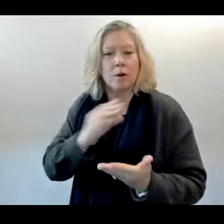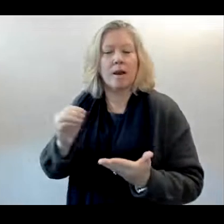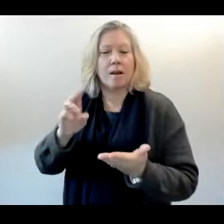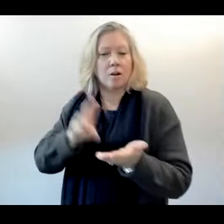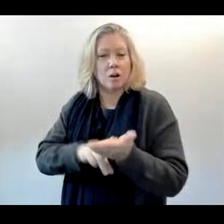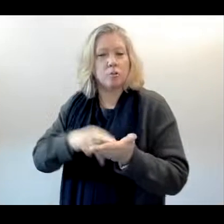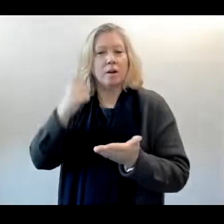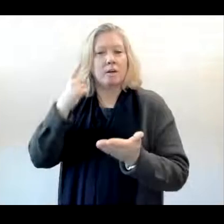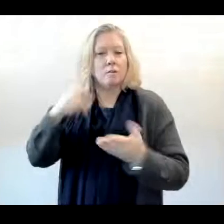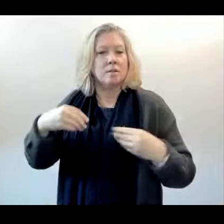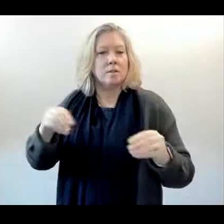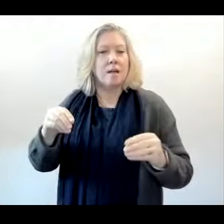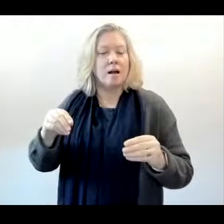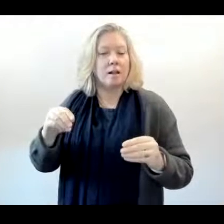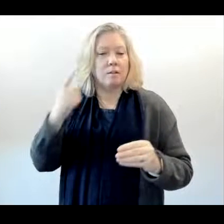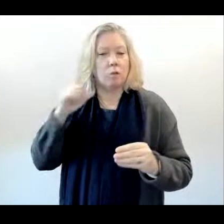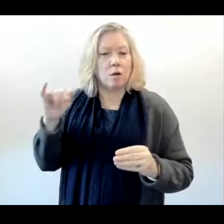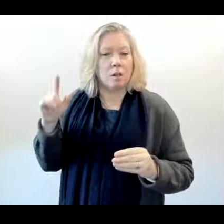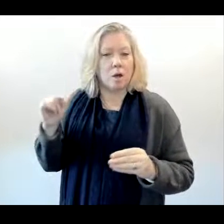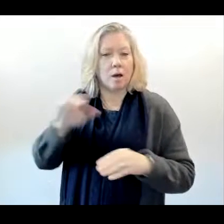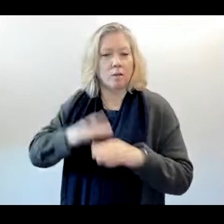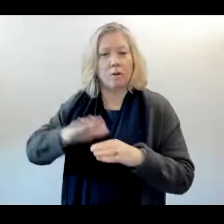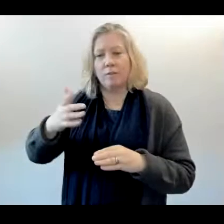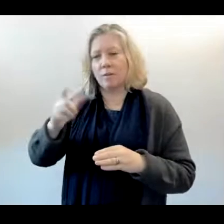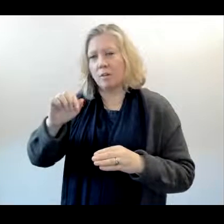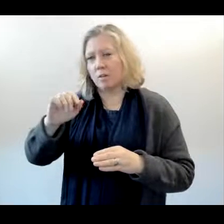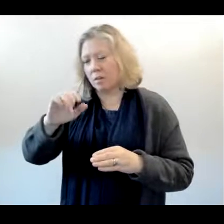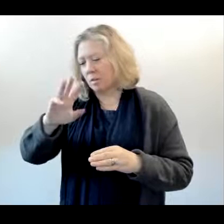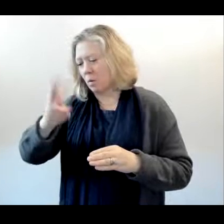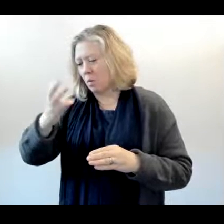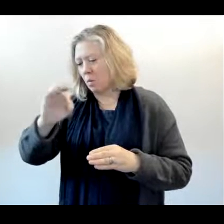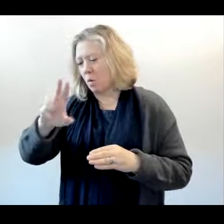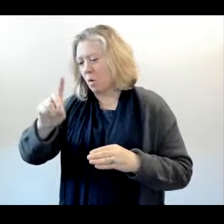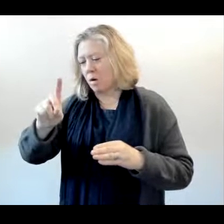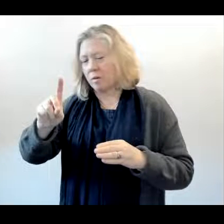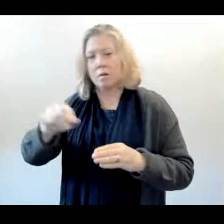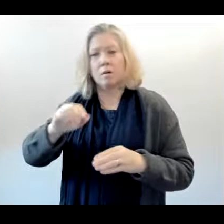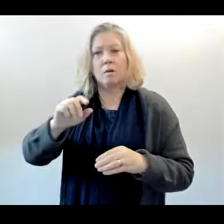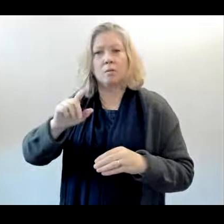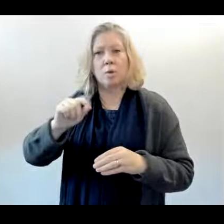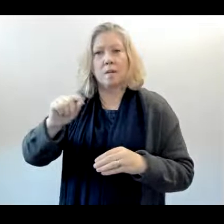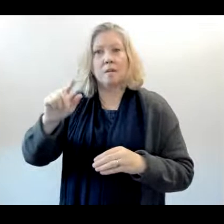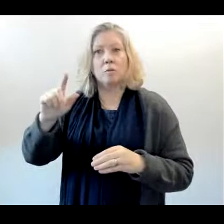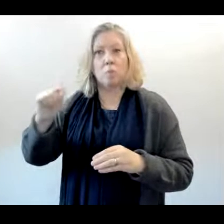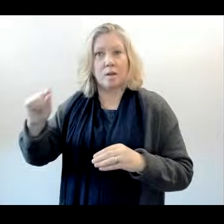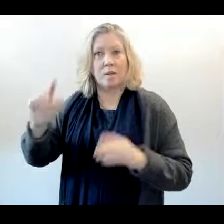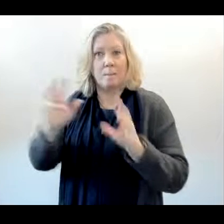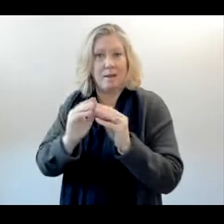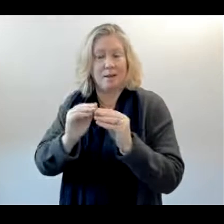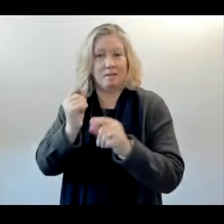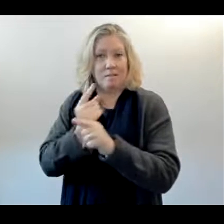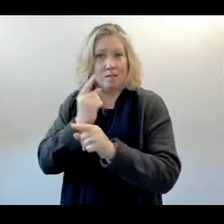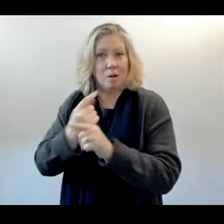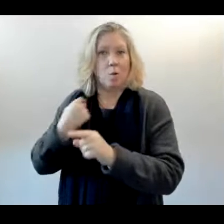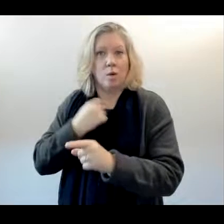for 12 lots located in the 5th Ward. In its regular 2020 meeting, the URA Board previously